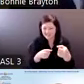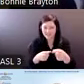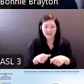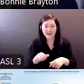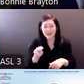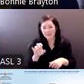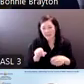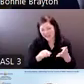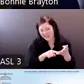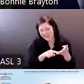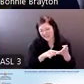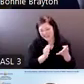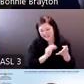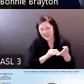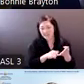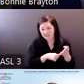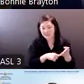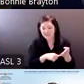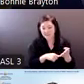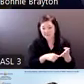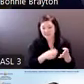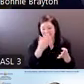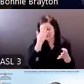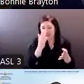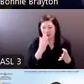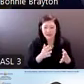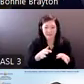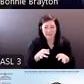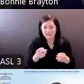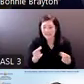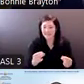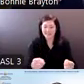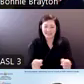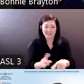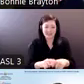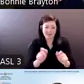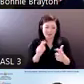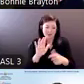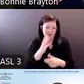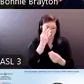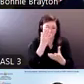Prevention Ontario. Again, I know I'm going through this fast, but all the information is on their website,